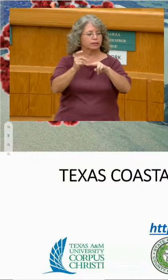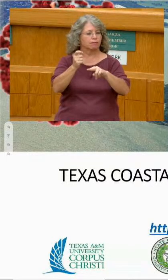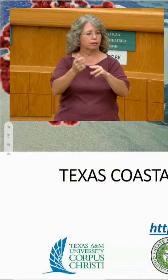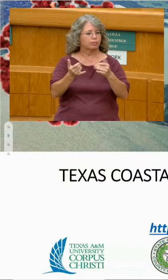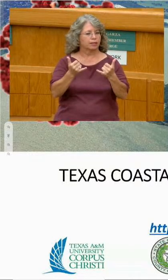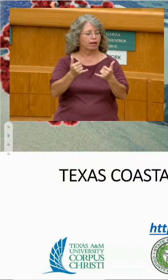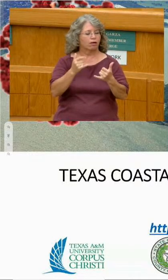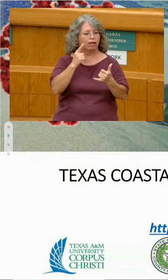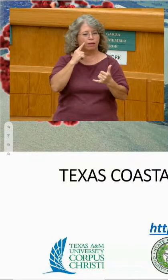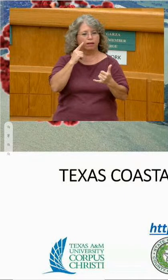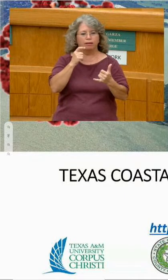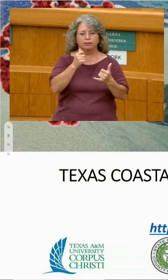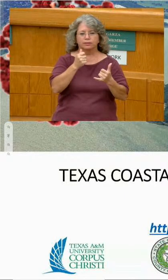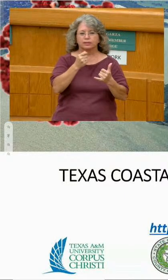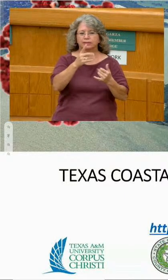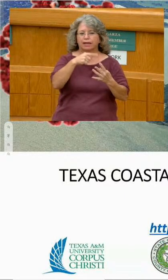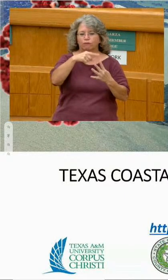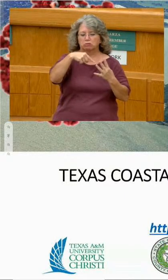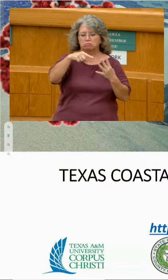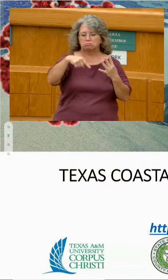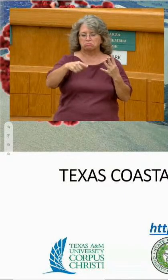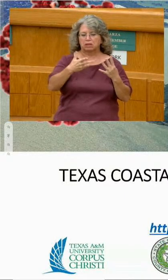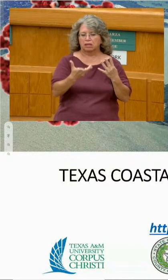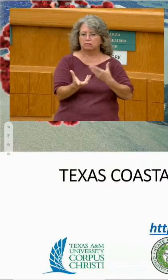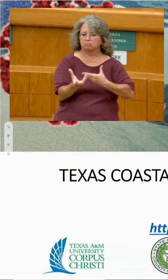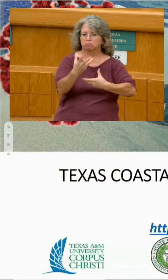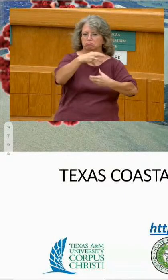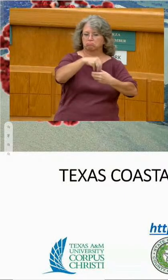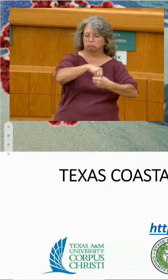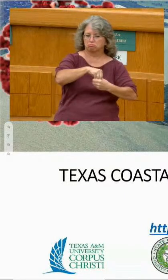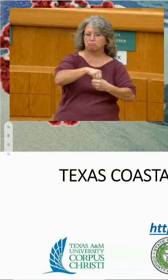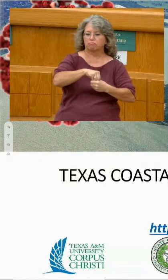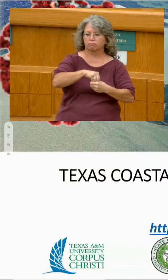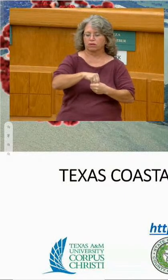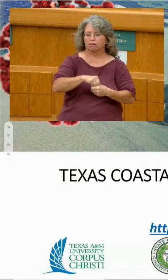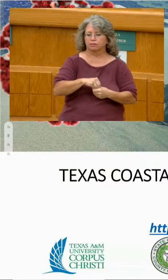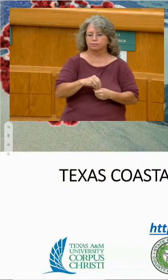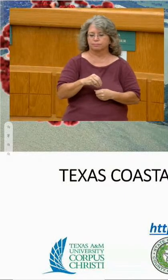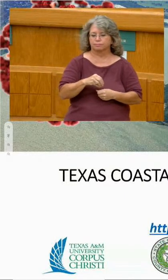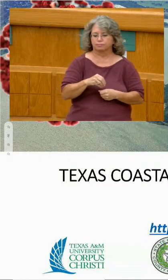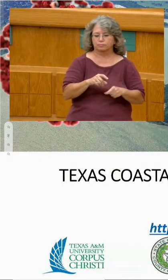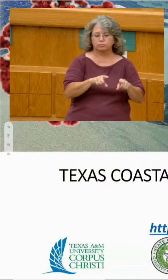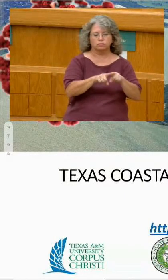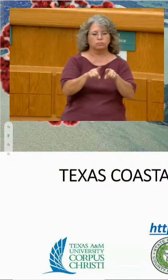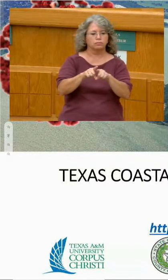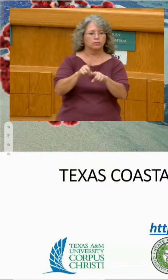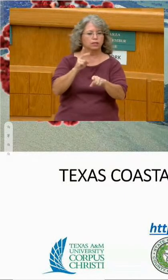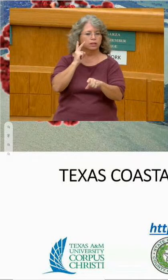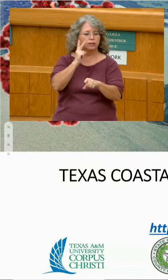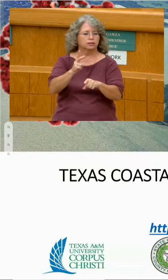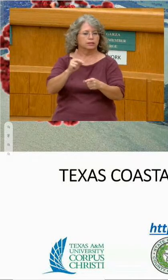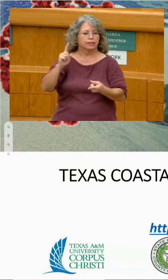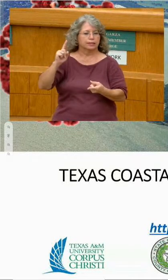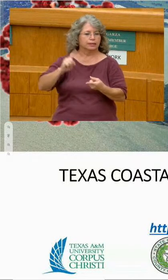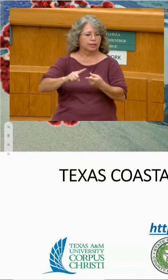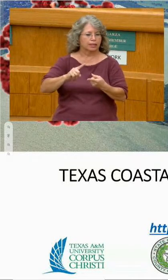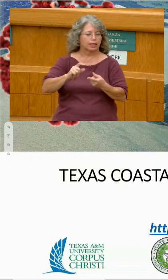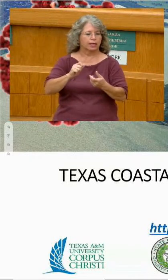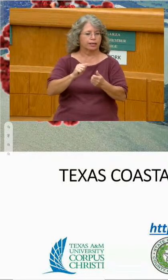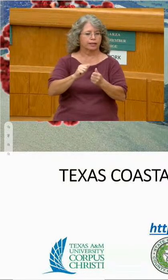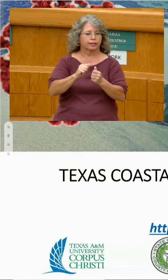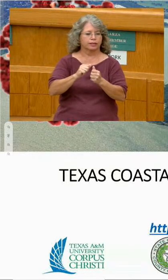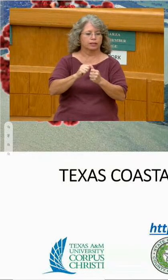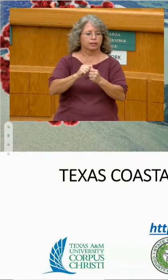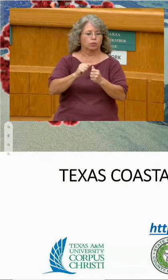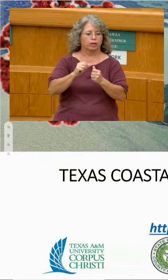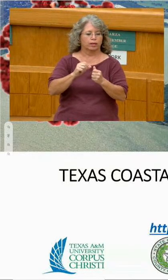of factors that are contributing. We're also seeing now a decline in the amount of travel that people are doing, not only to